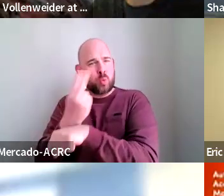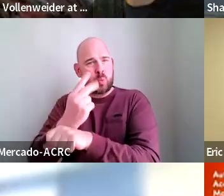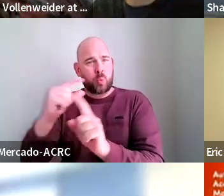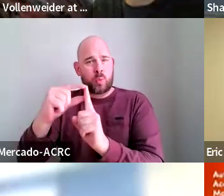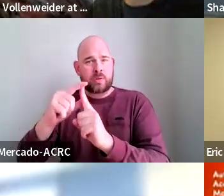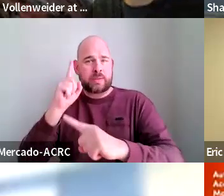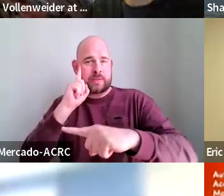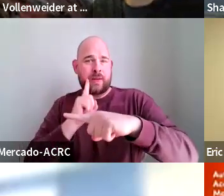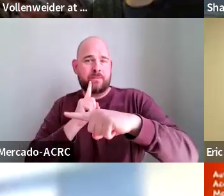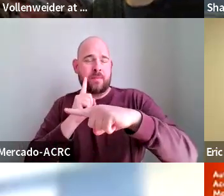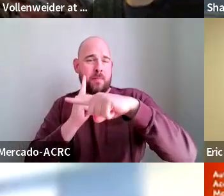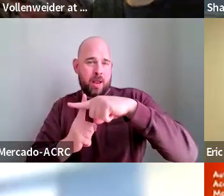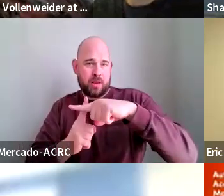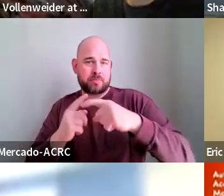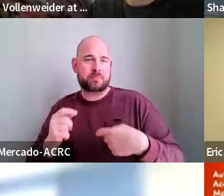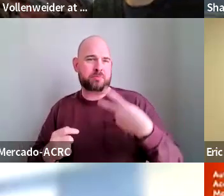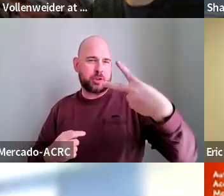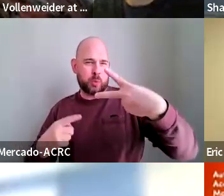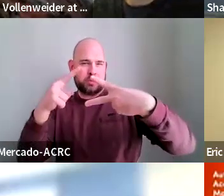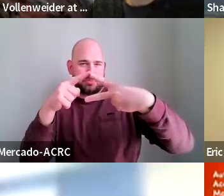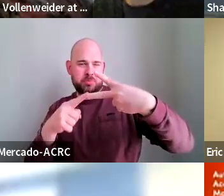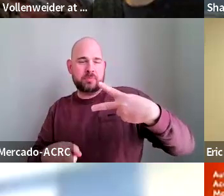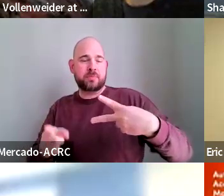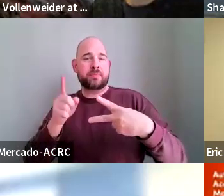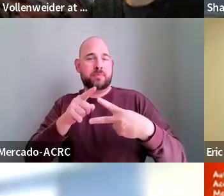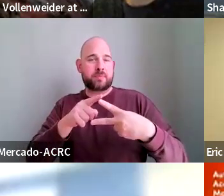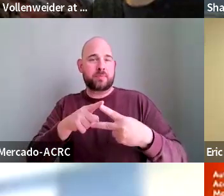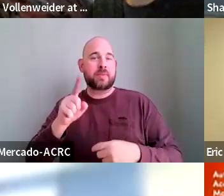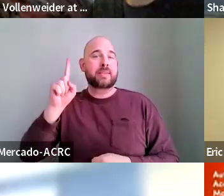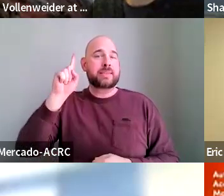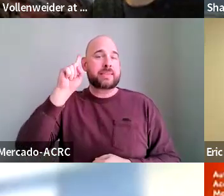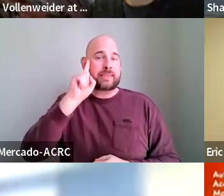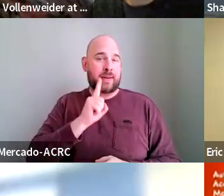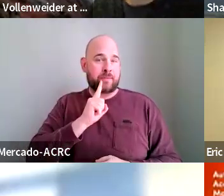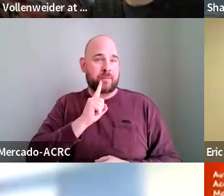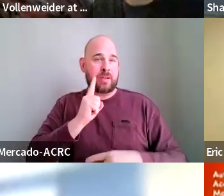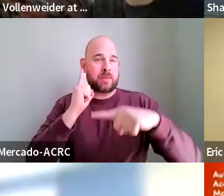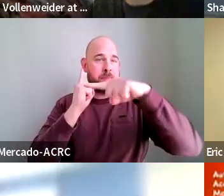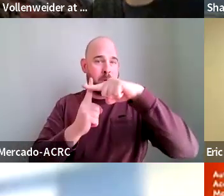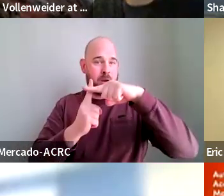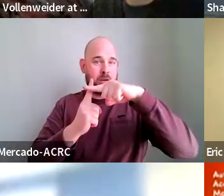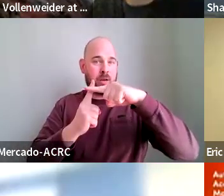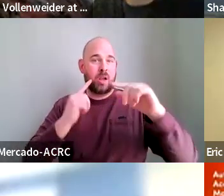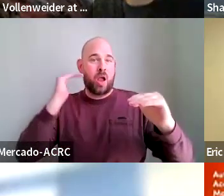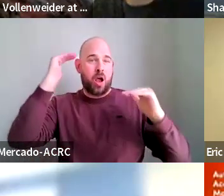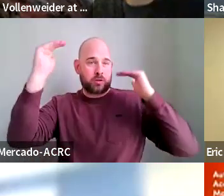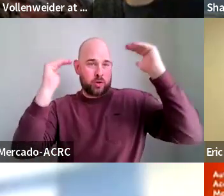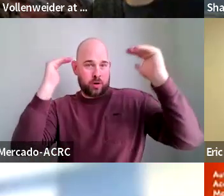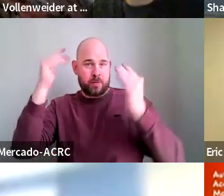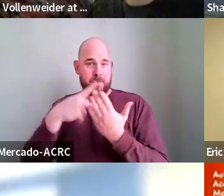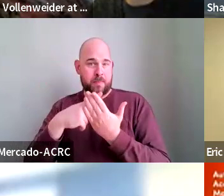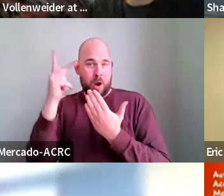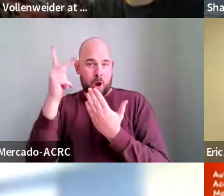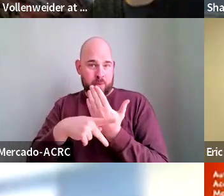Now, there are some organizations who use the term Deaf Plus, 2 specifically that I'll mention. There's